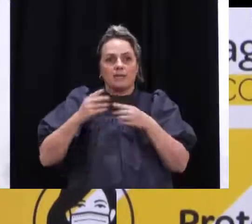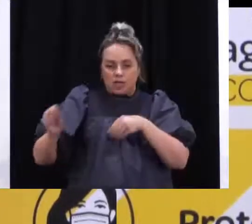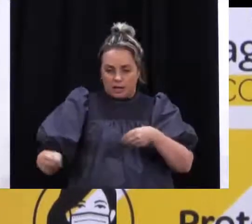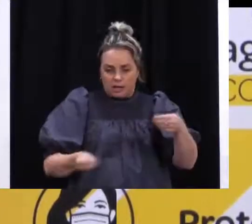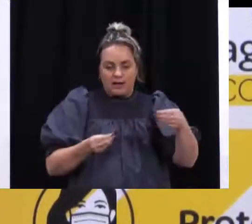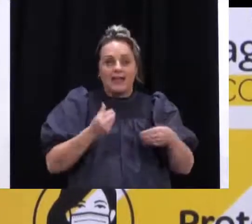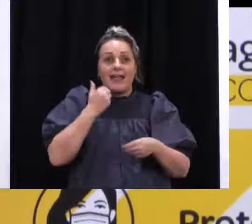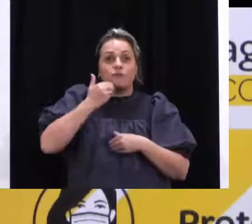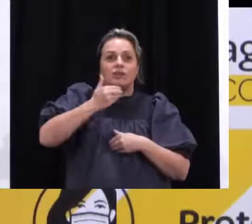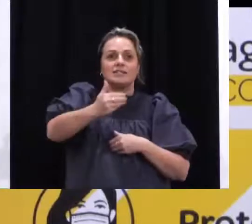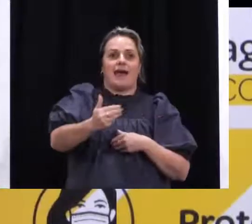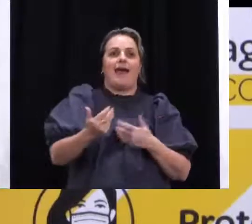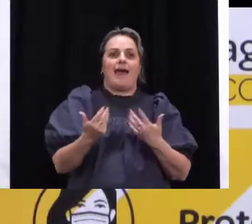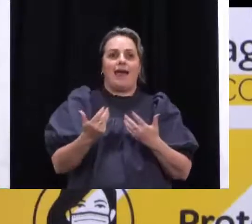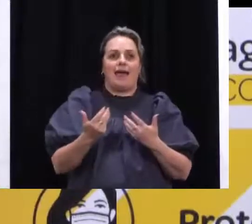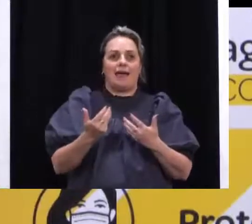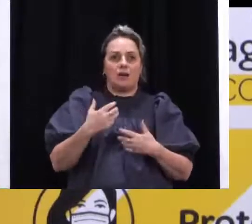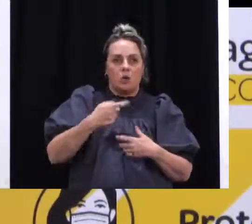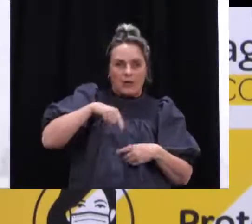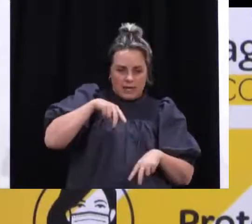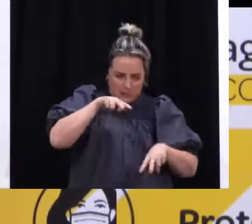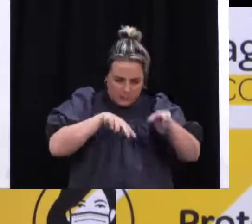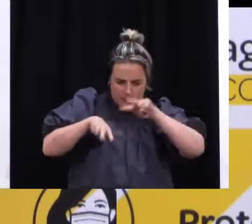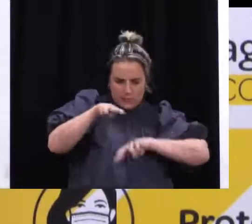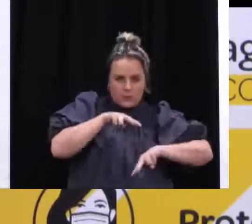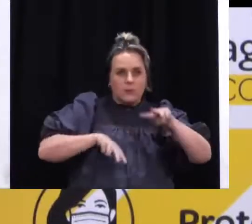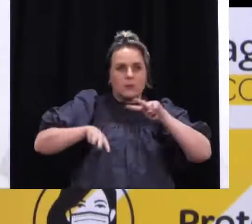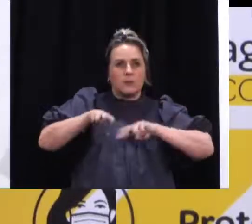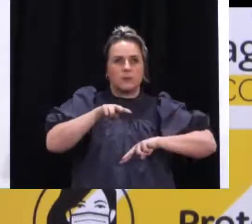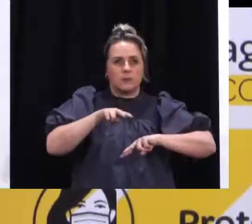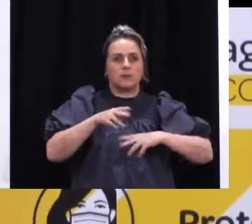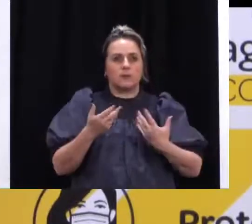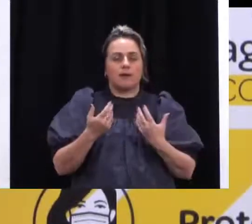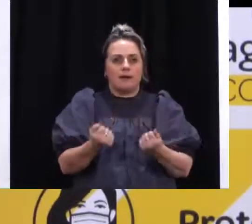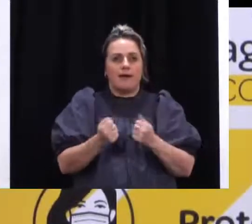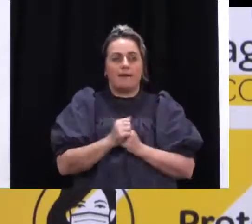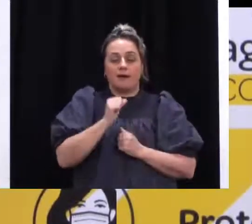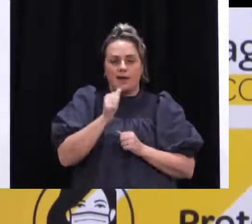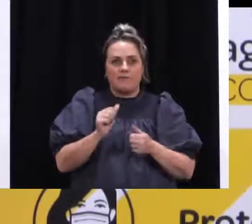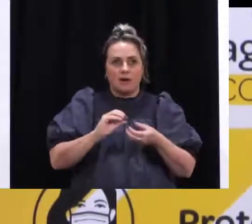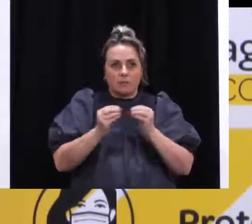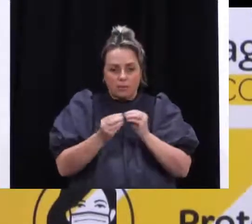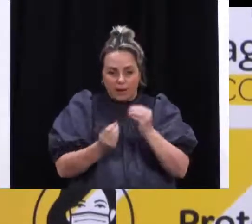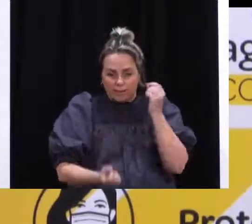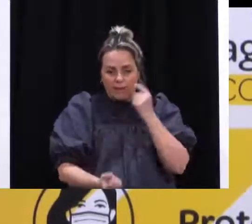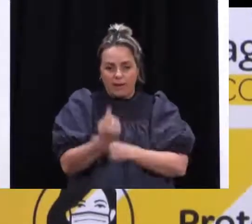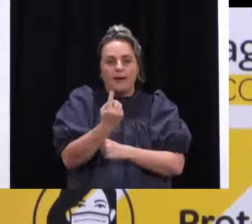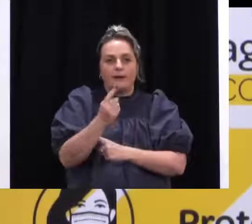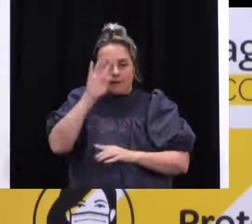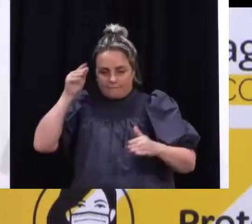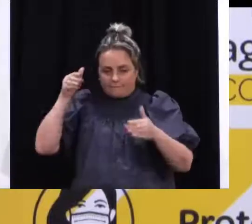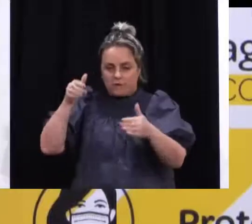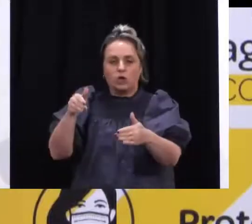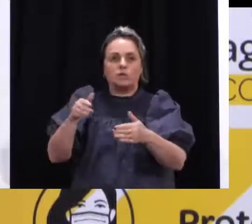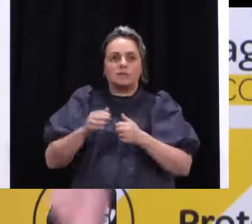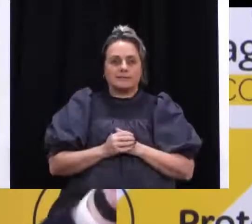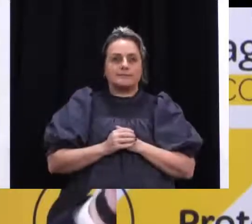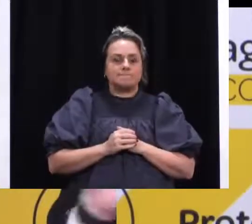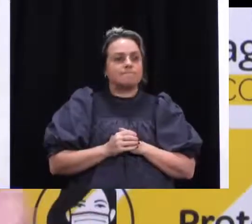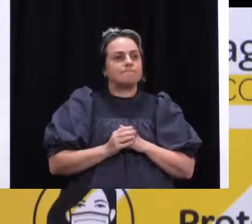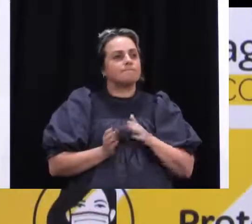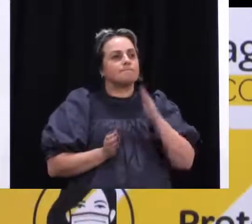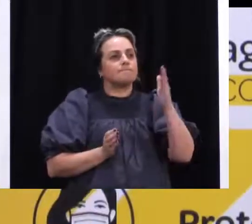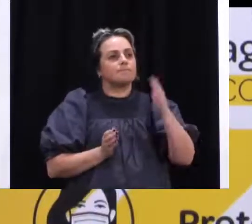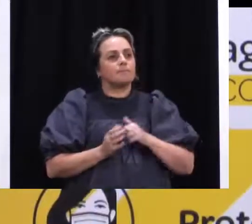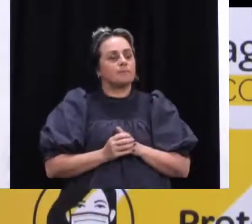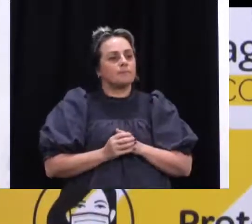about latest cases, case investigations every day, where that throws up issues that we need to deal with. Then of course we then consider those. Come up with